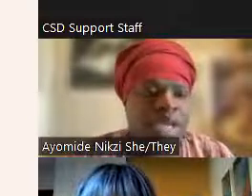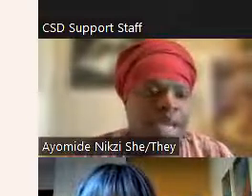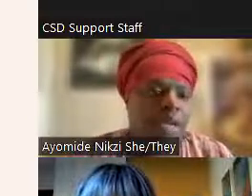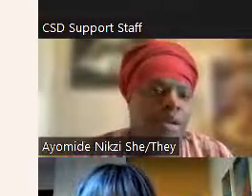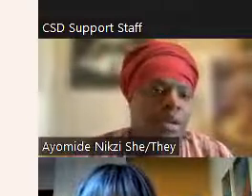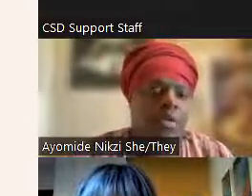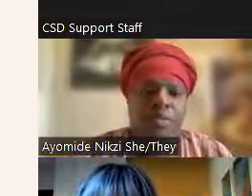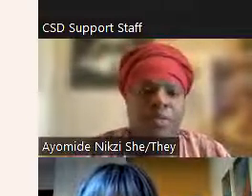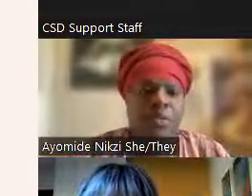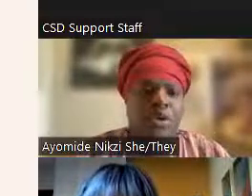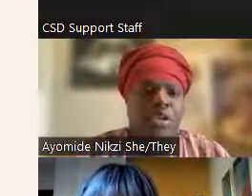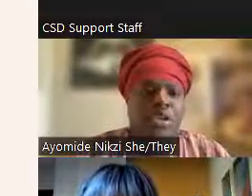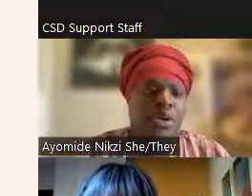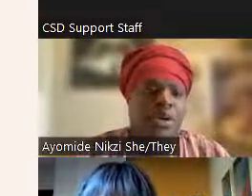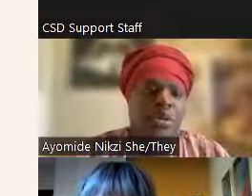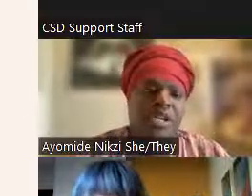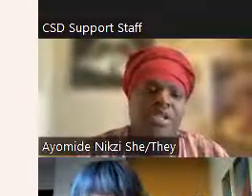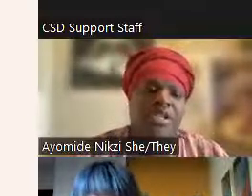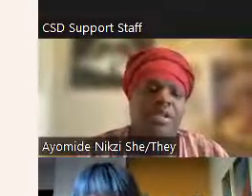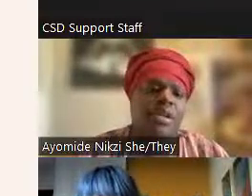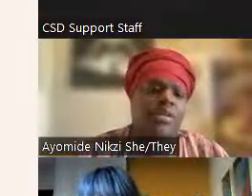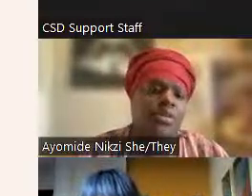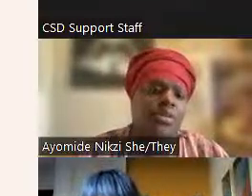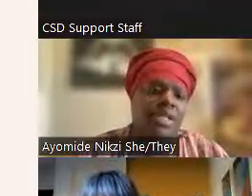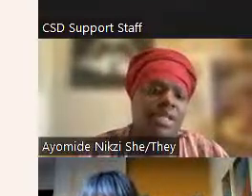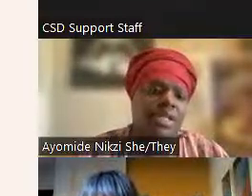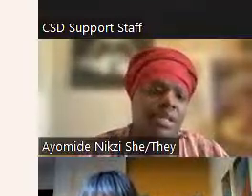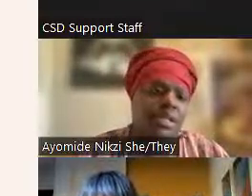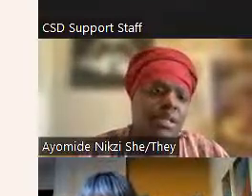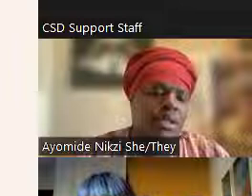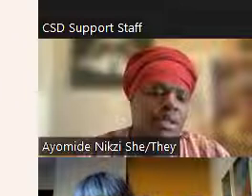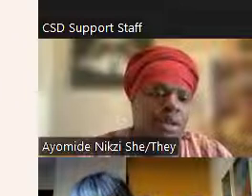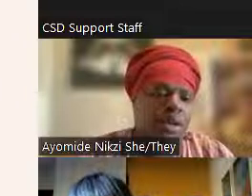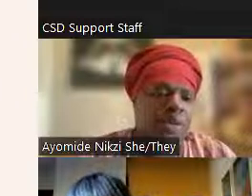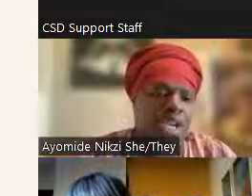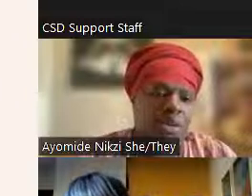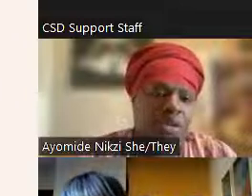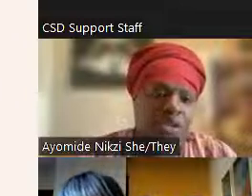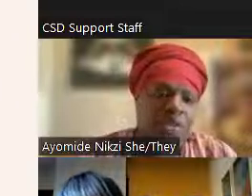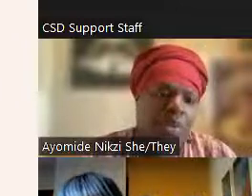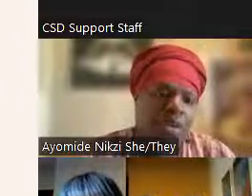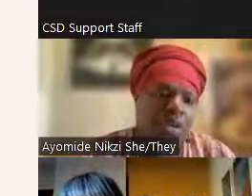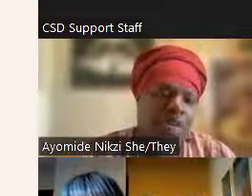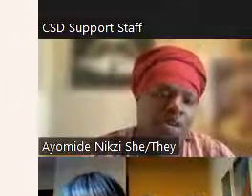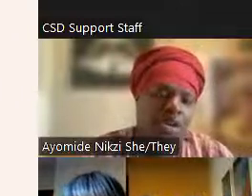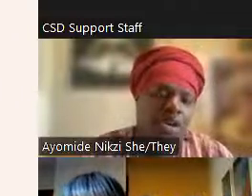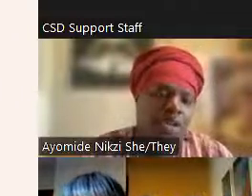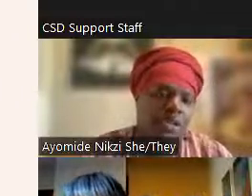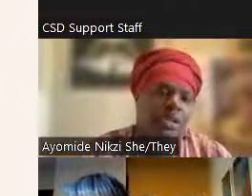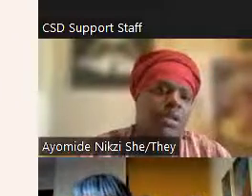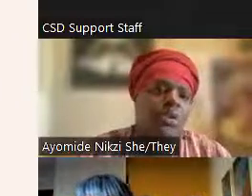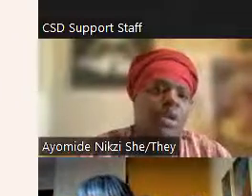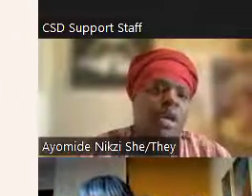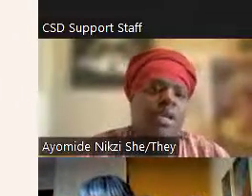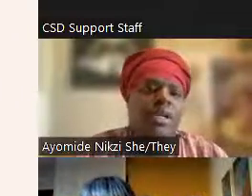Thank today, the work session is on internal processes. The meeting will focus primarily on community